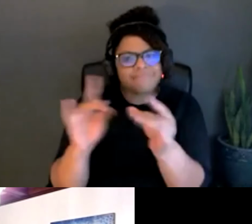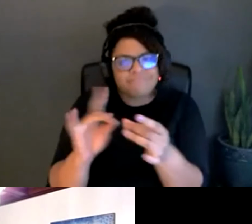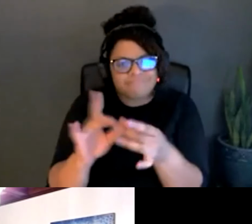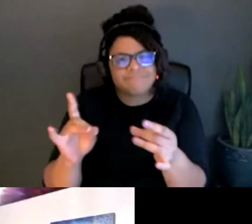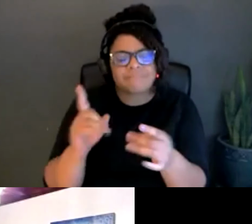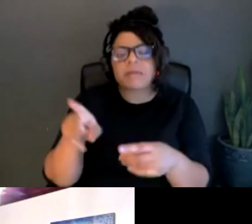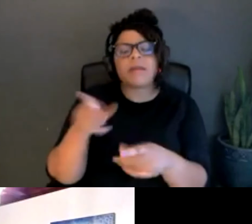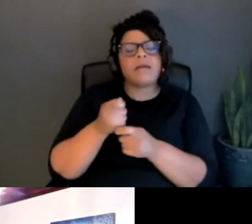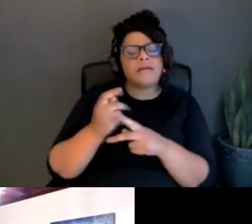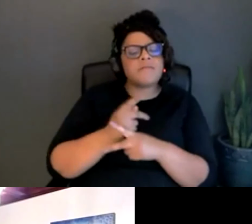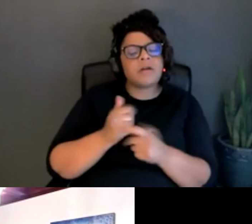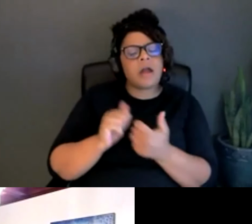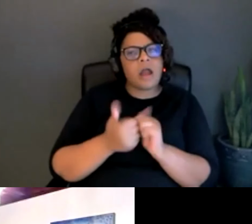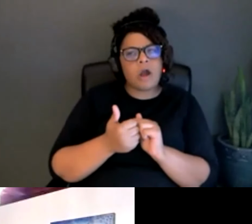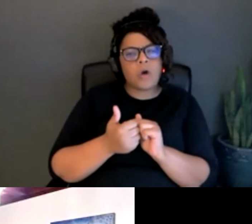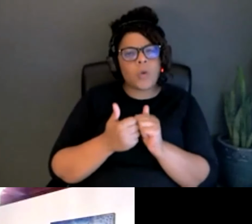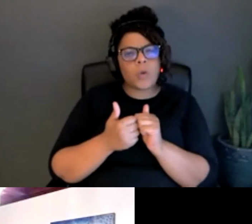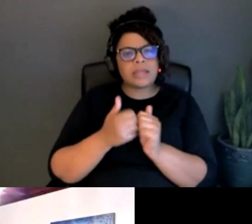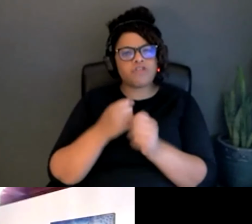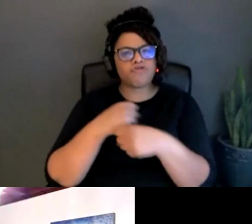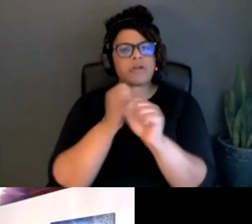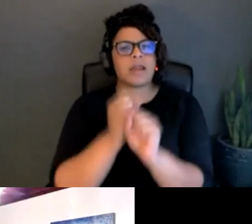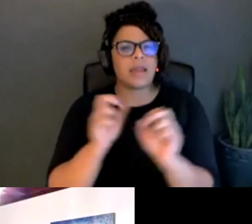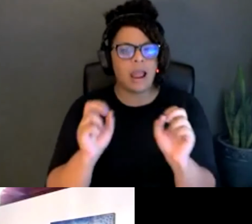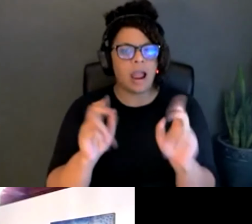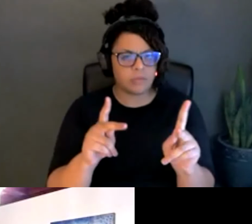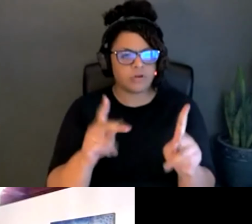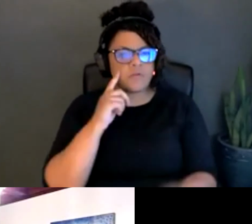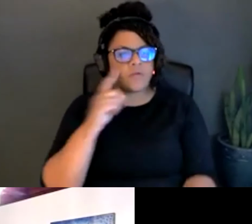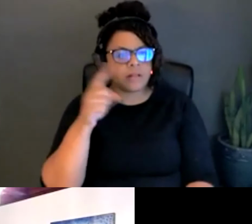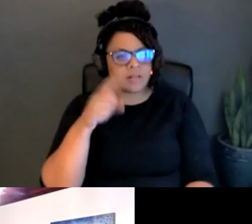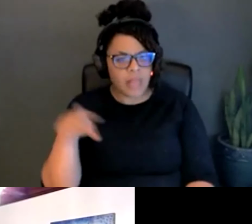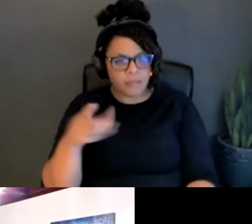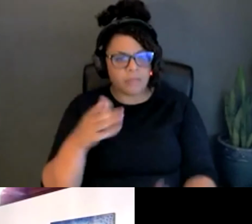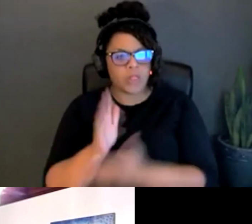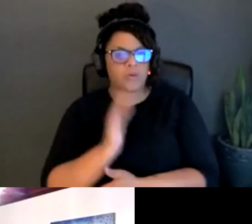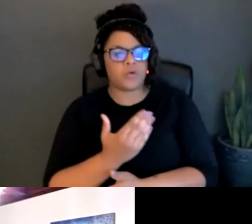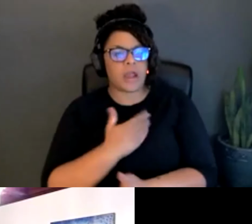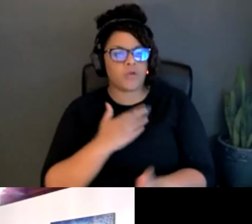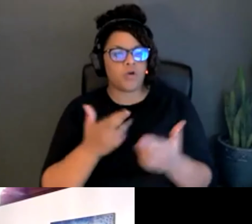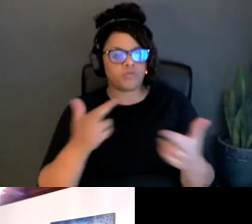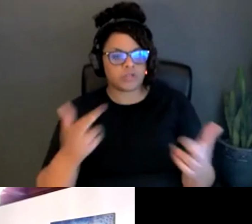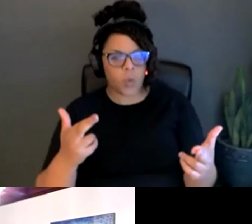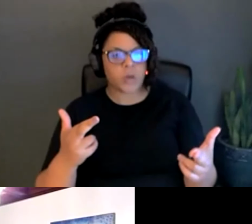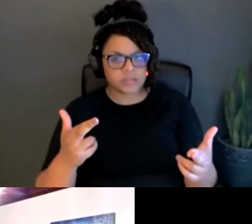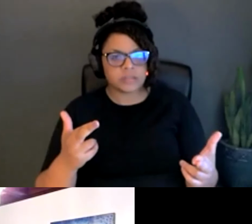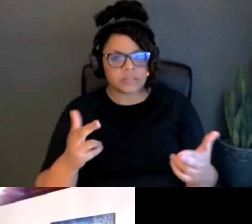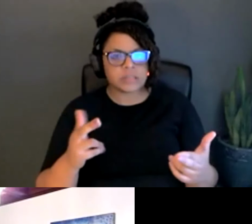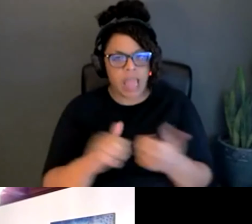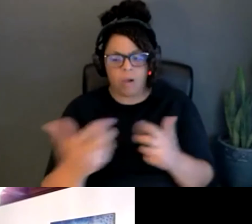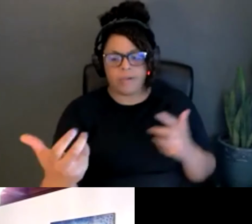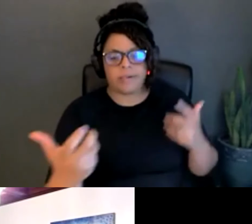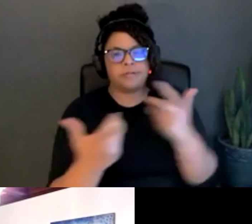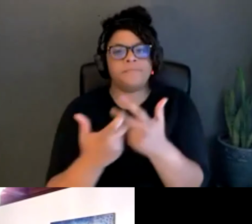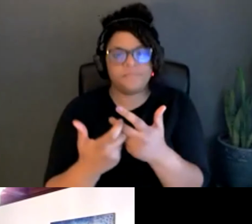out, how do we create opportunities for them through the resources that we have, I think that